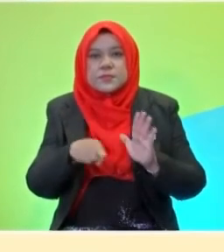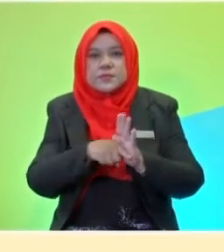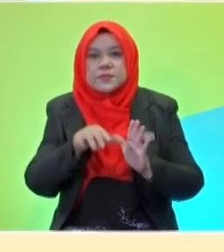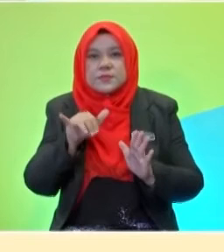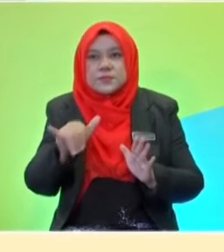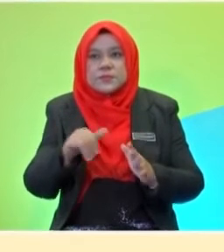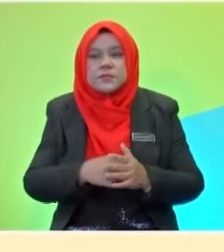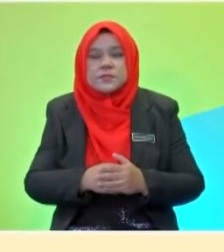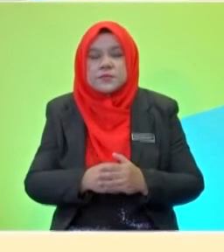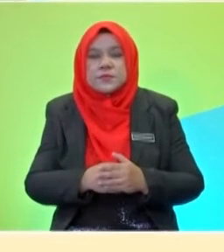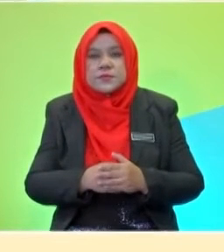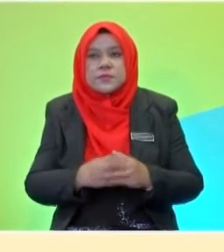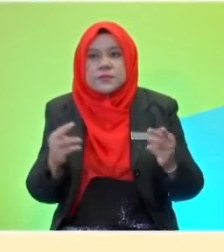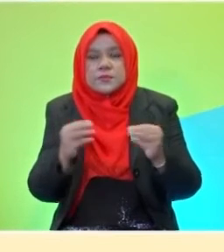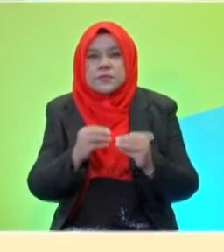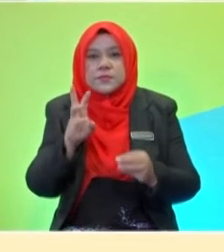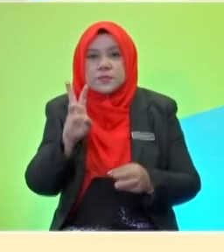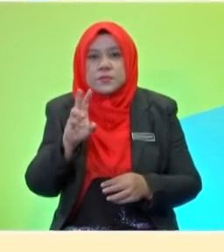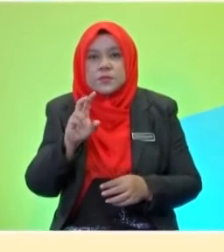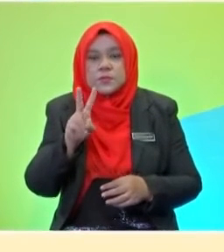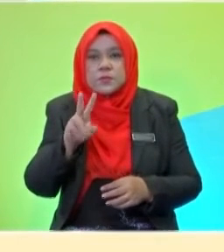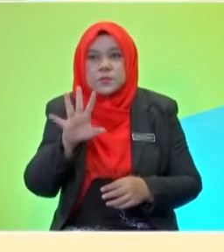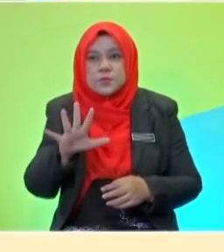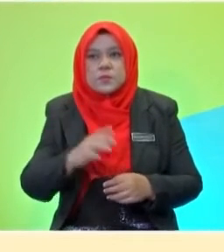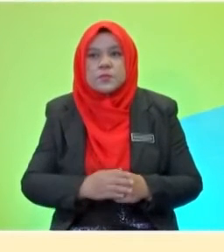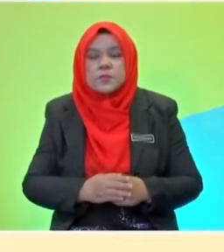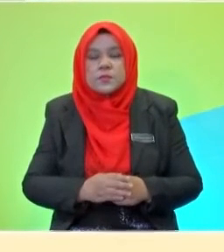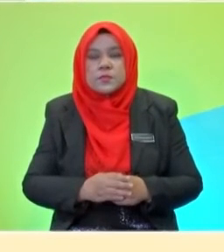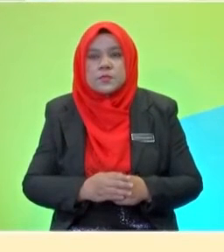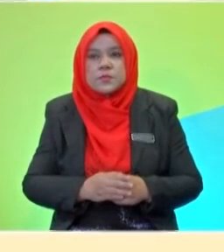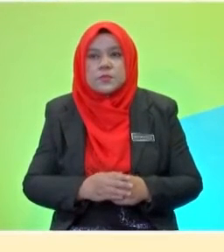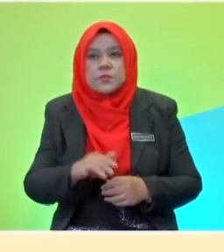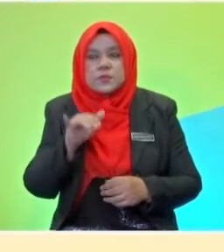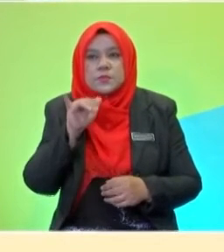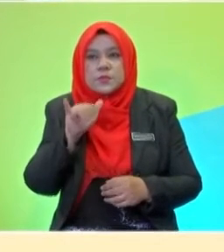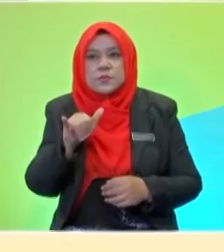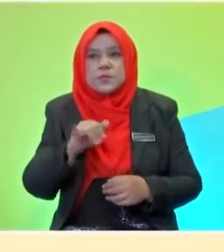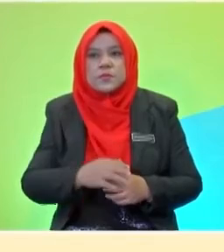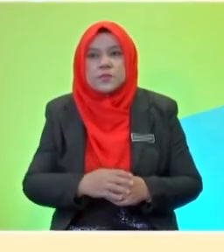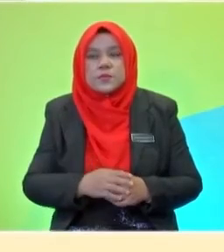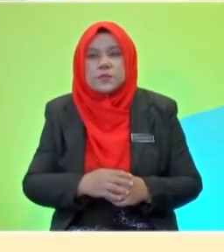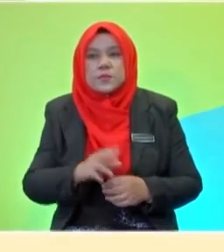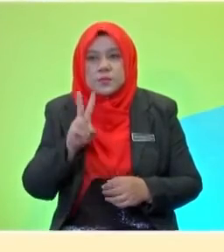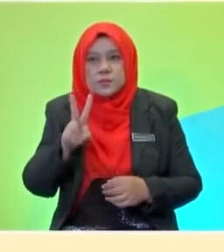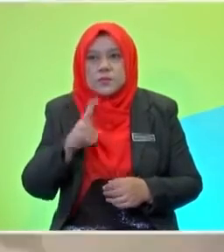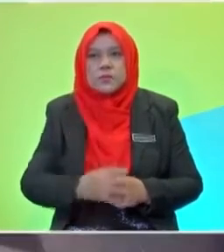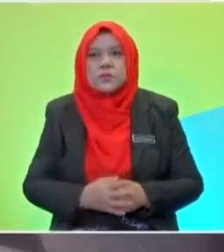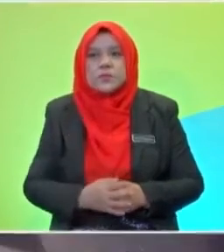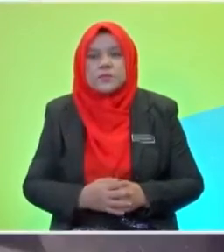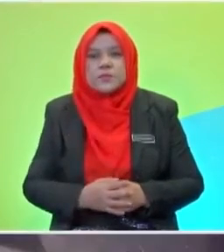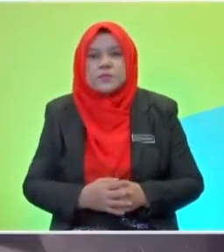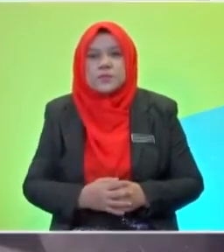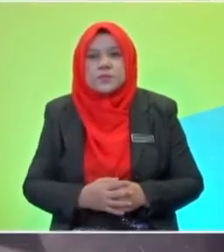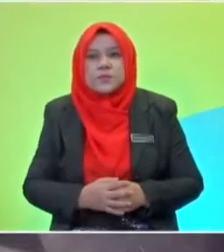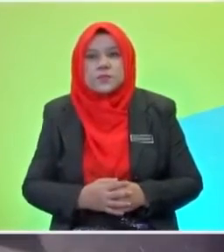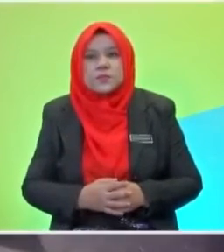is 625. So to find the answer of Y, 1250 divide with 625. The answer is 2 is correct answer, Nijat. Good